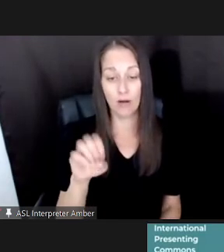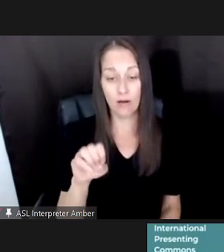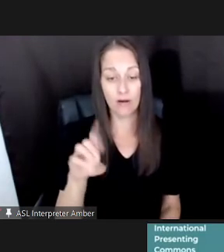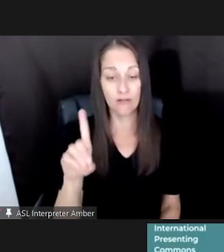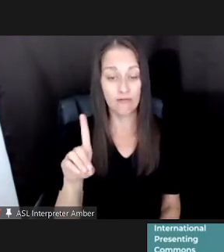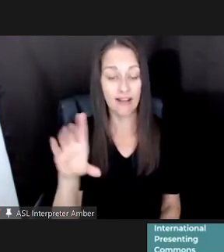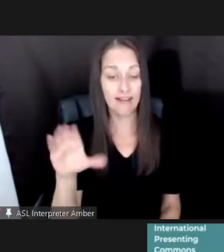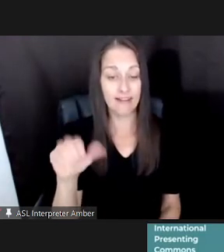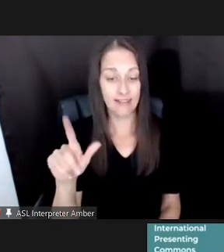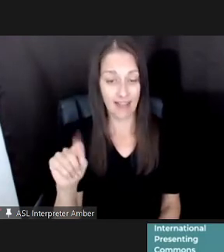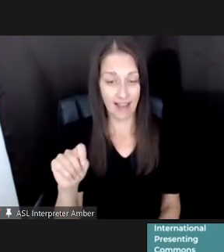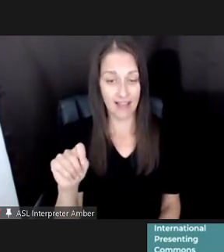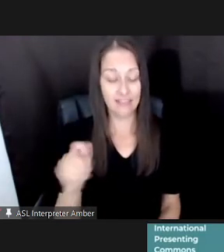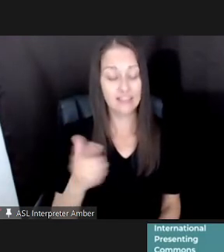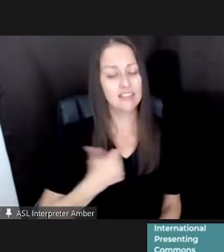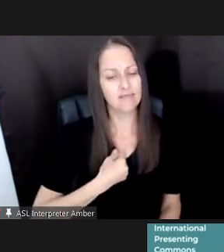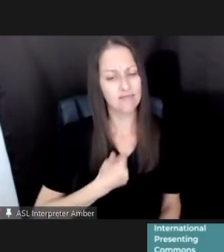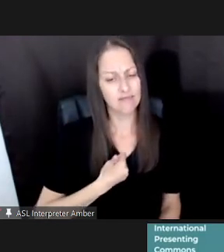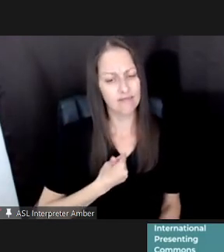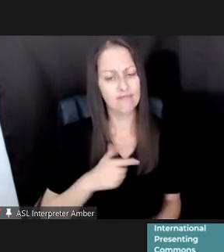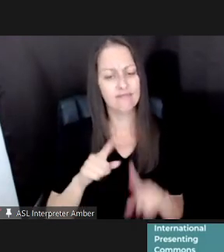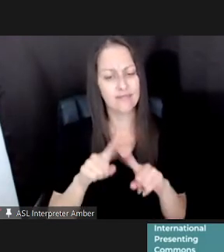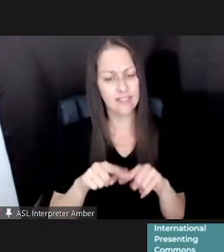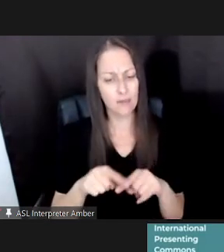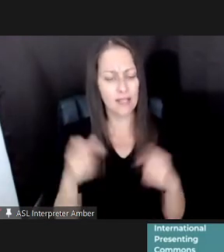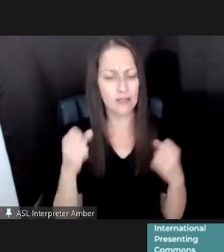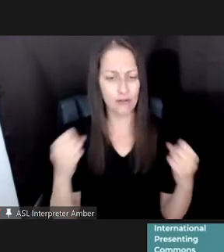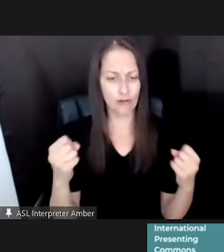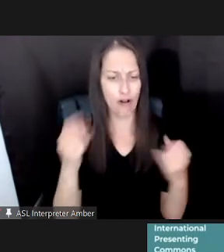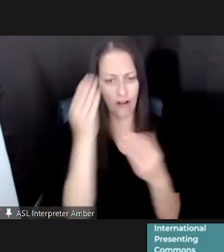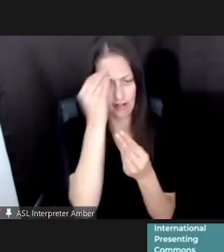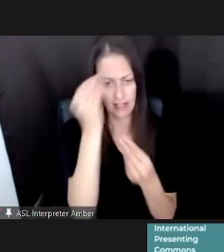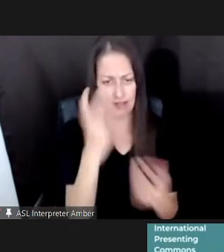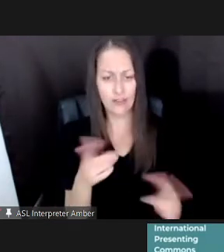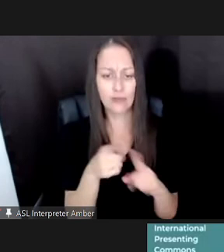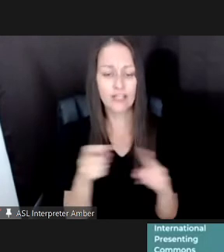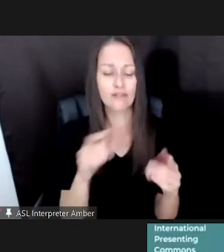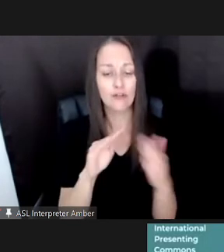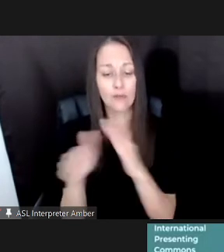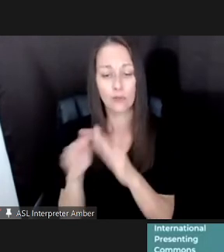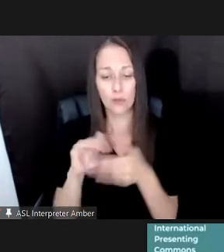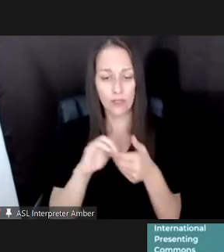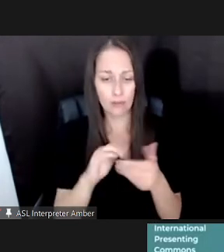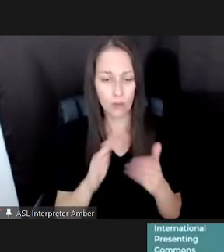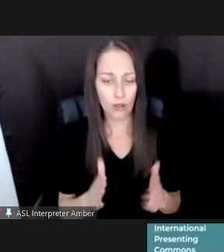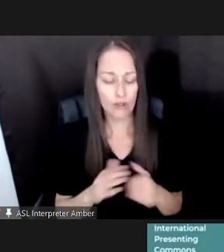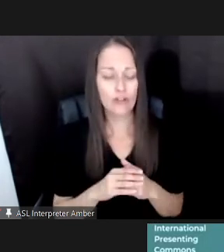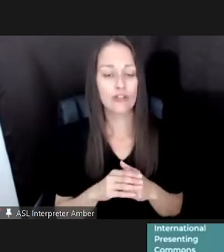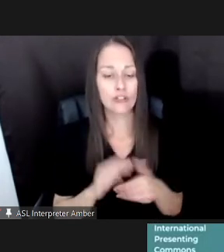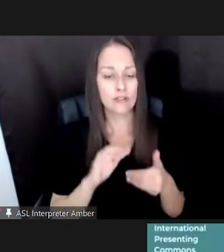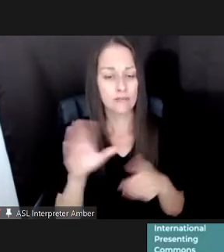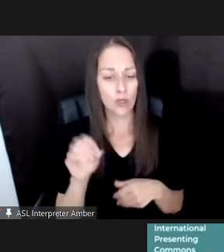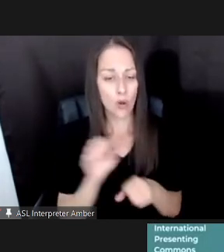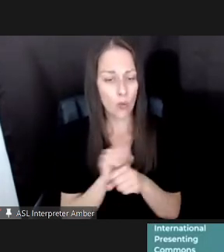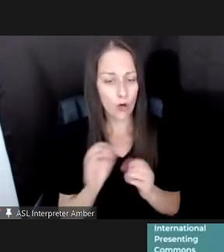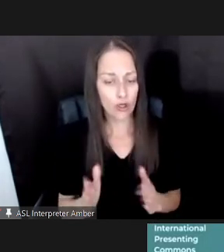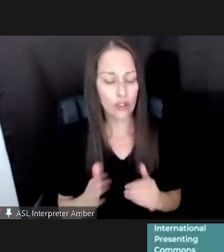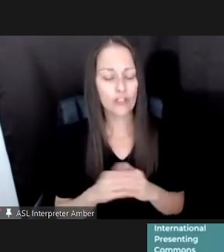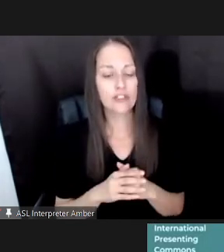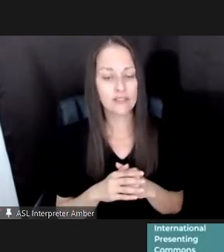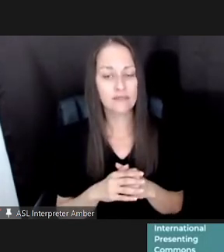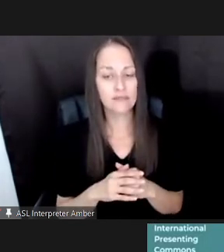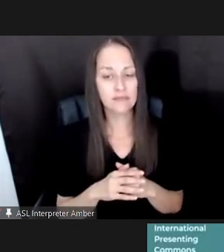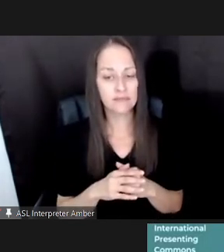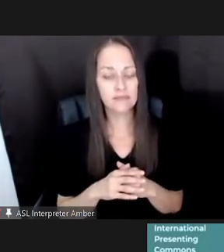I rely very much on information from community partners, colleagues, and coworkers. It's an